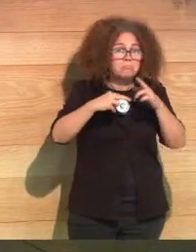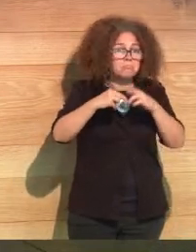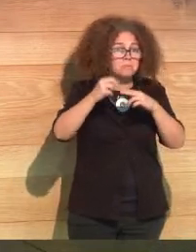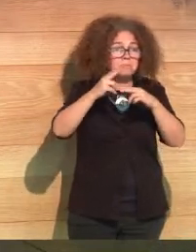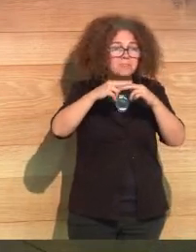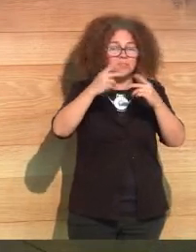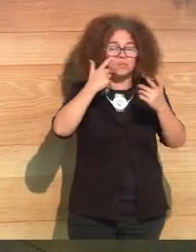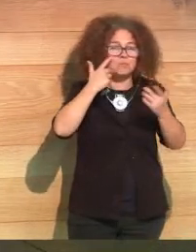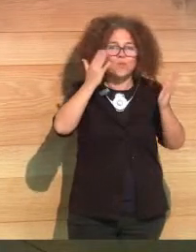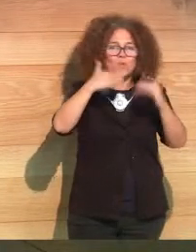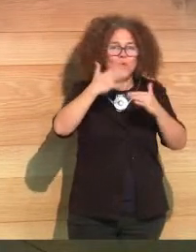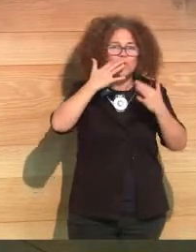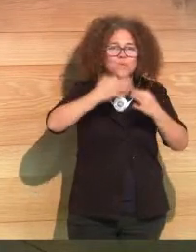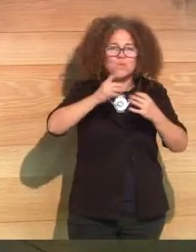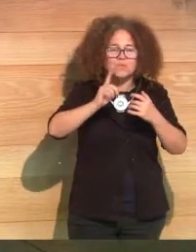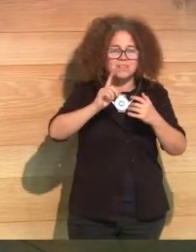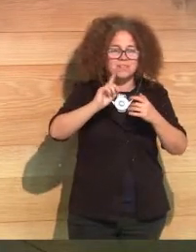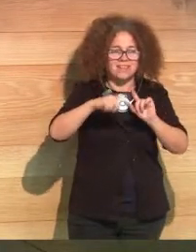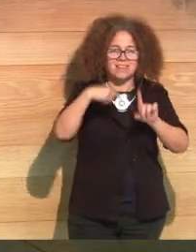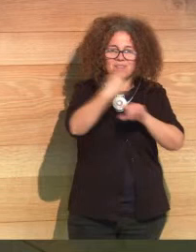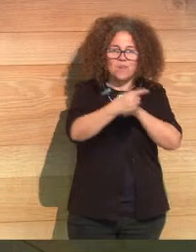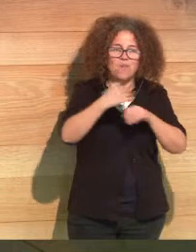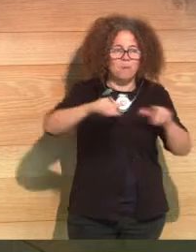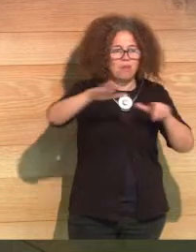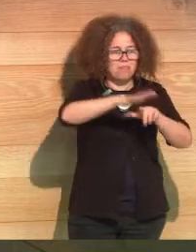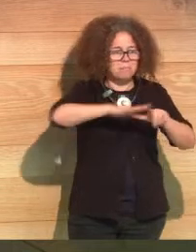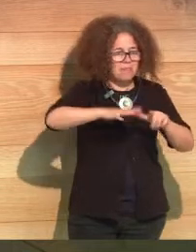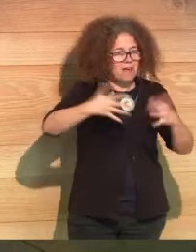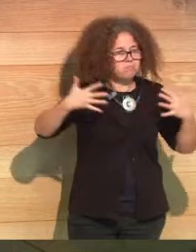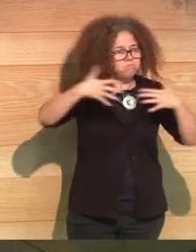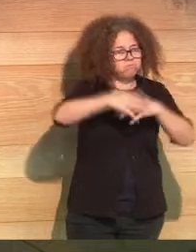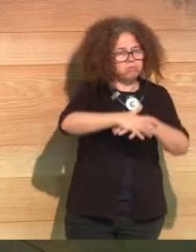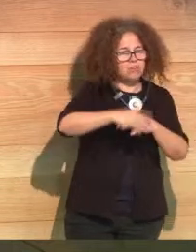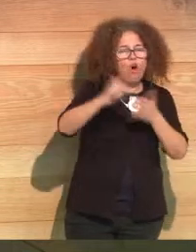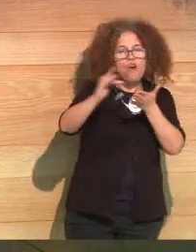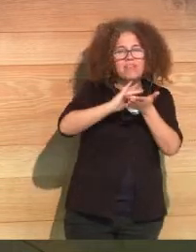when we do immersive spaces and immersive digital nature.